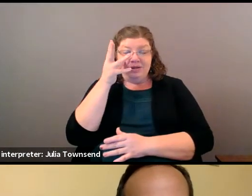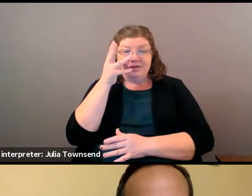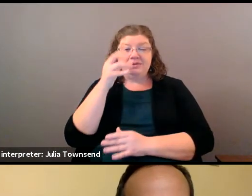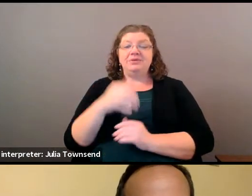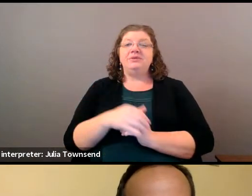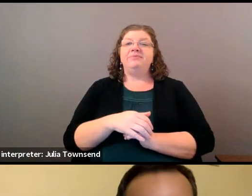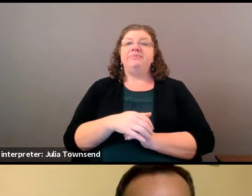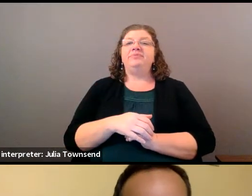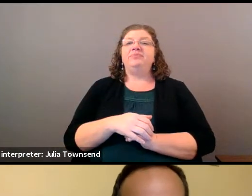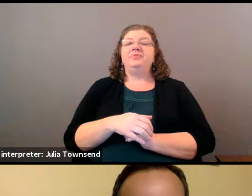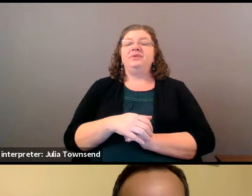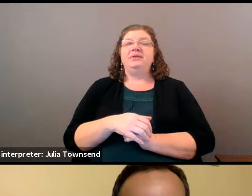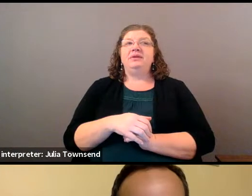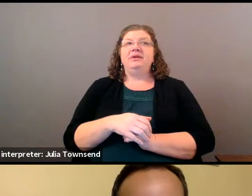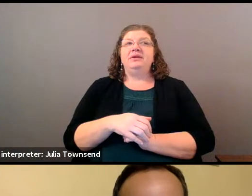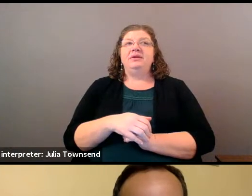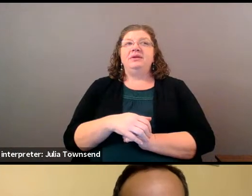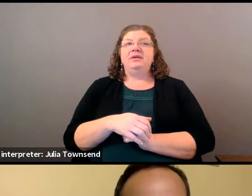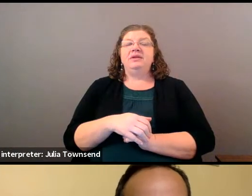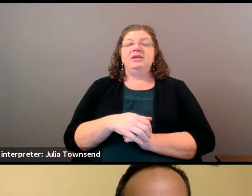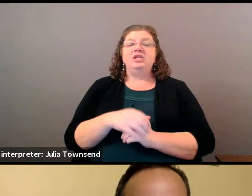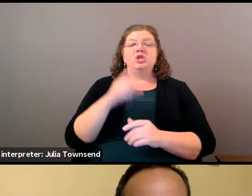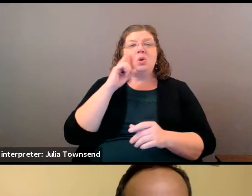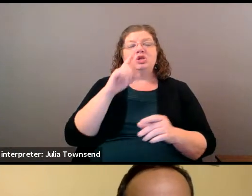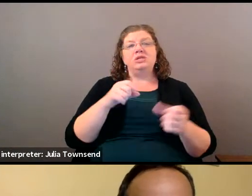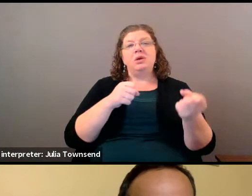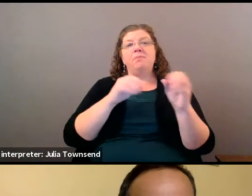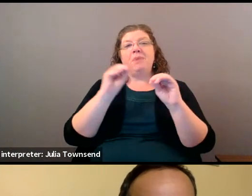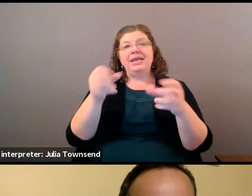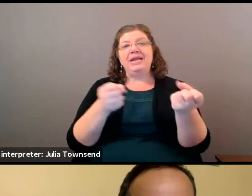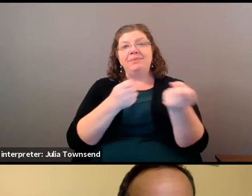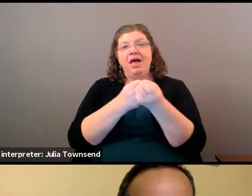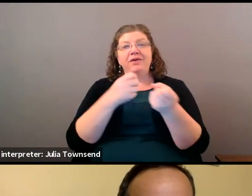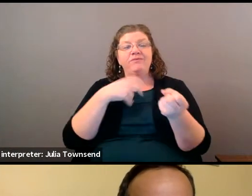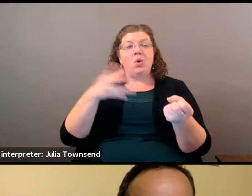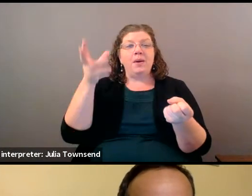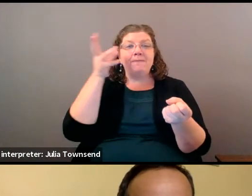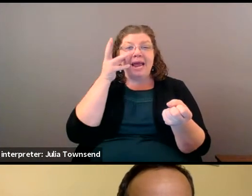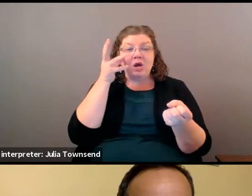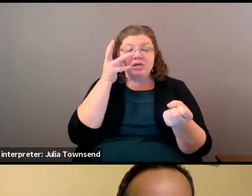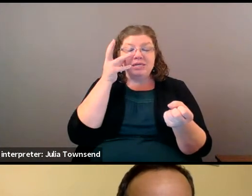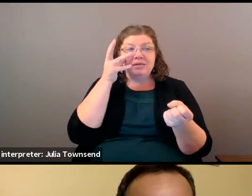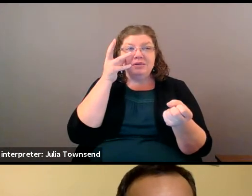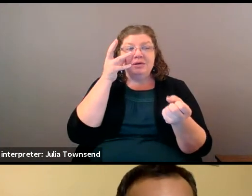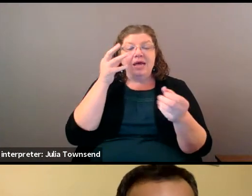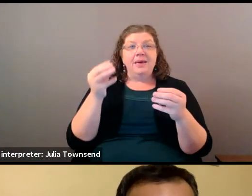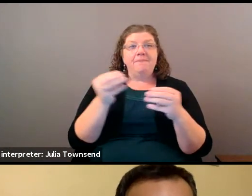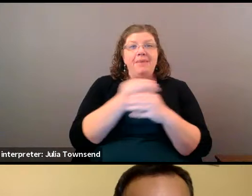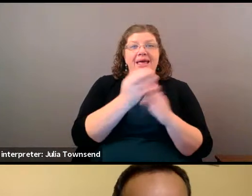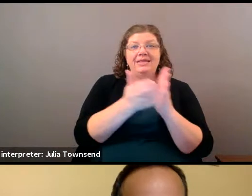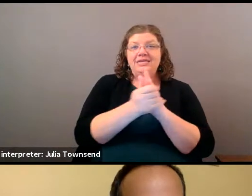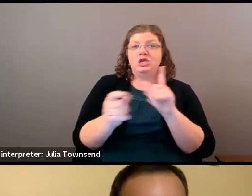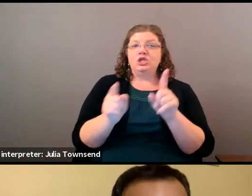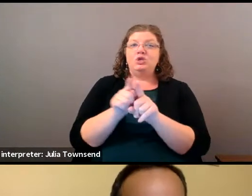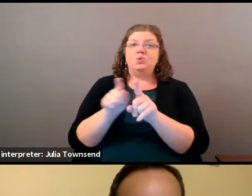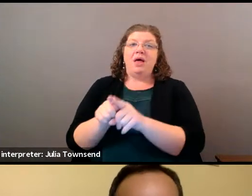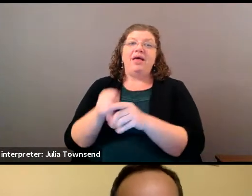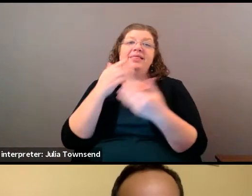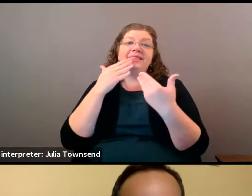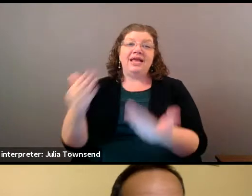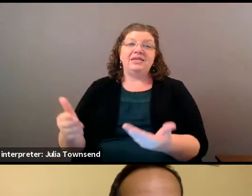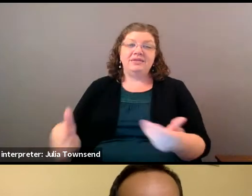parents. So just putting in a plug for parent math skills as well. Thanks.